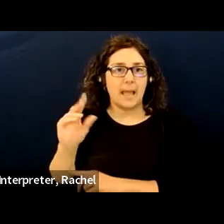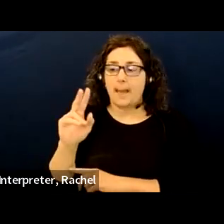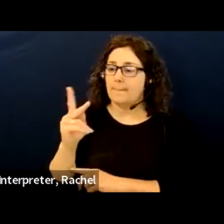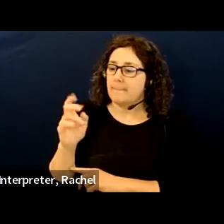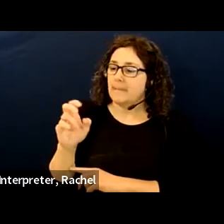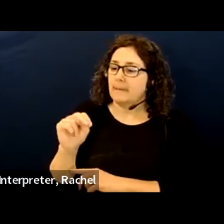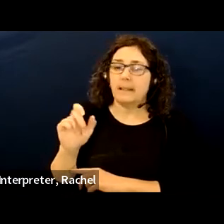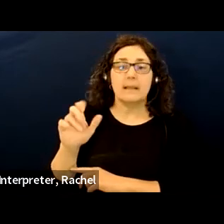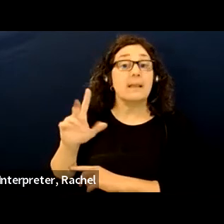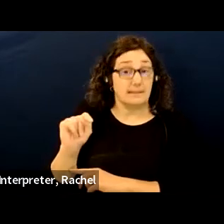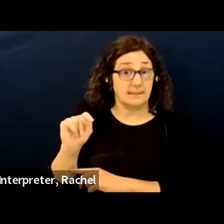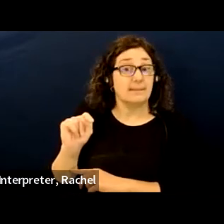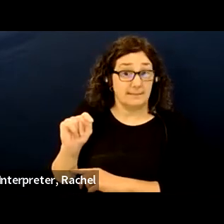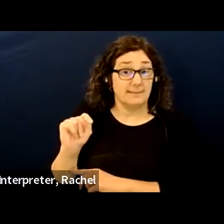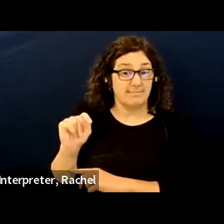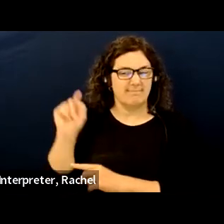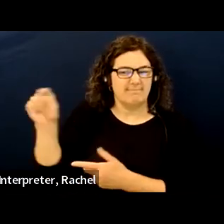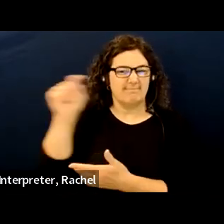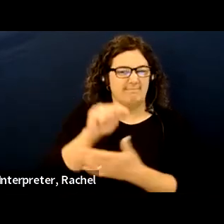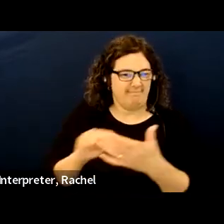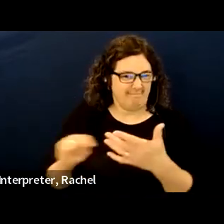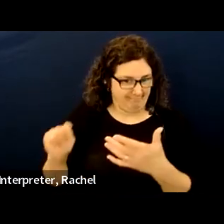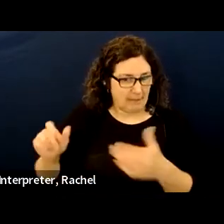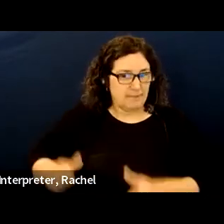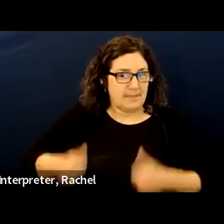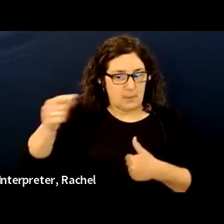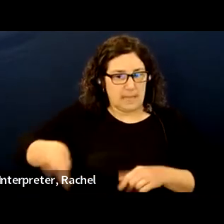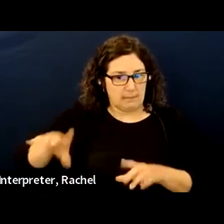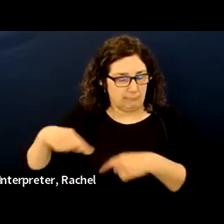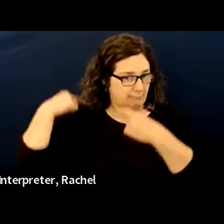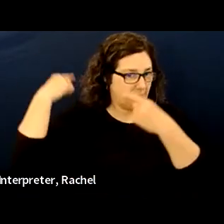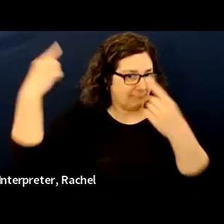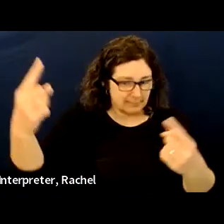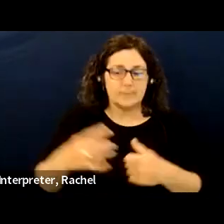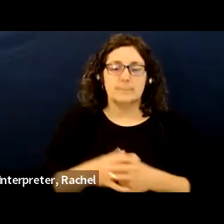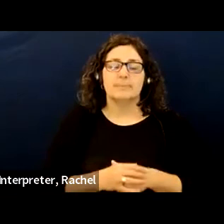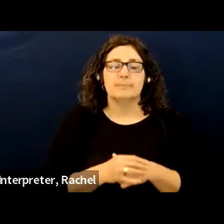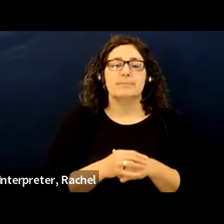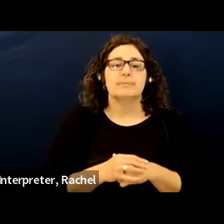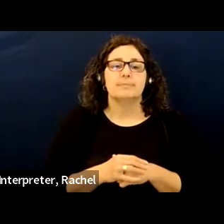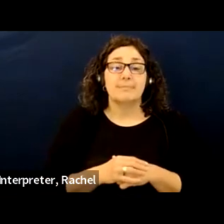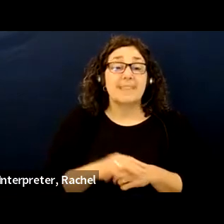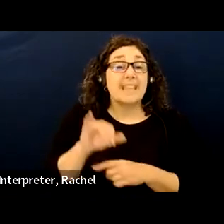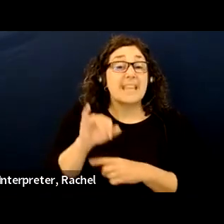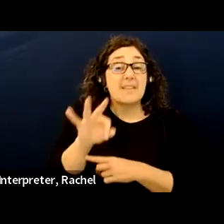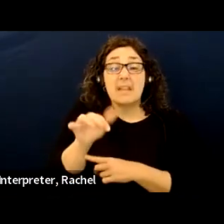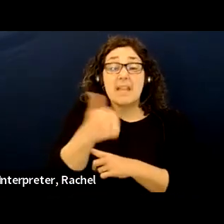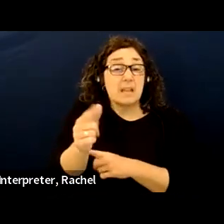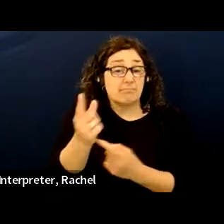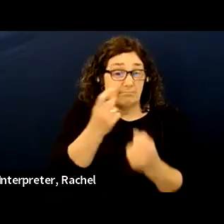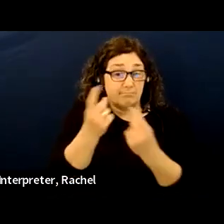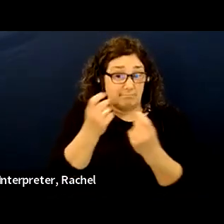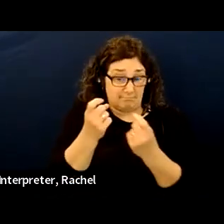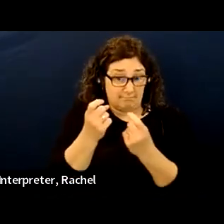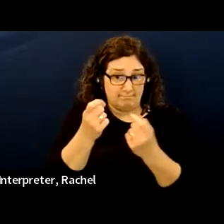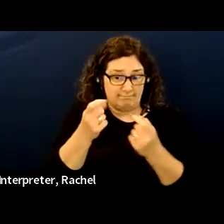Penelakut, the nations, all of whom have lived on these lands since time immemorial. If you have any questions as the